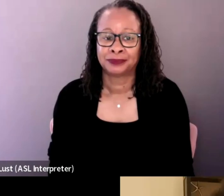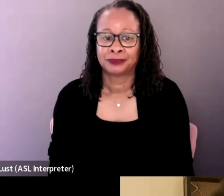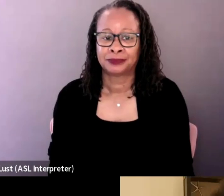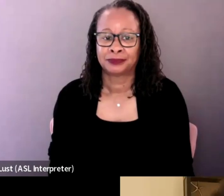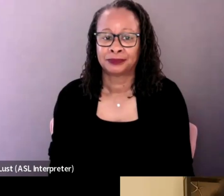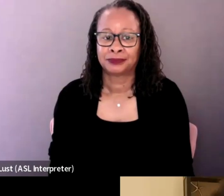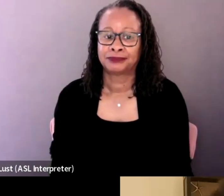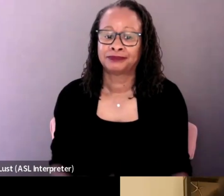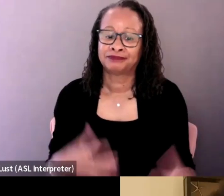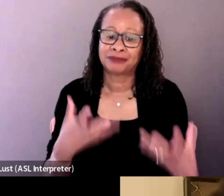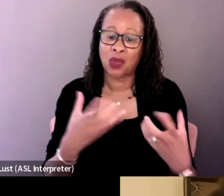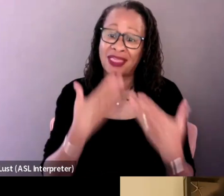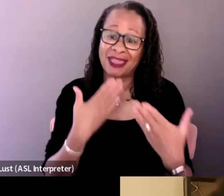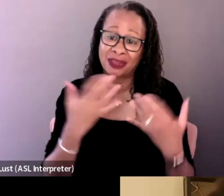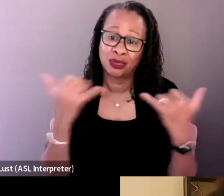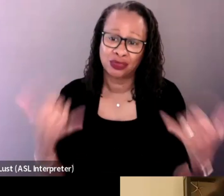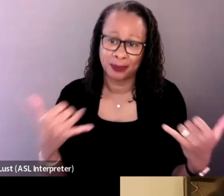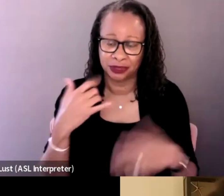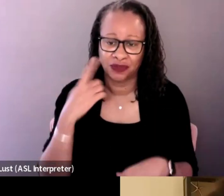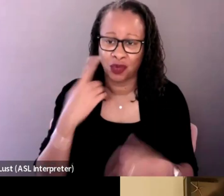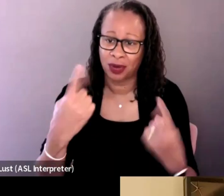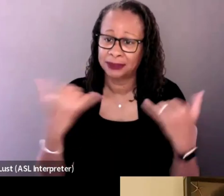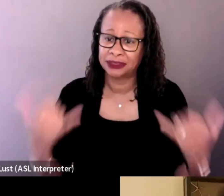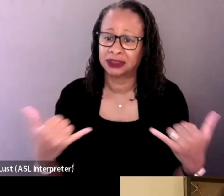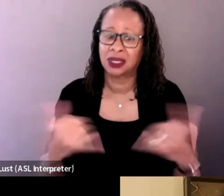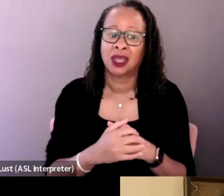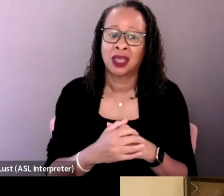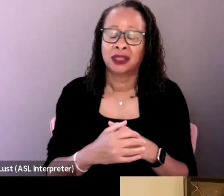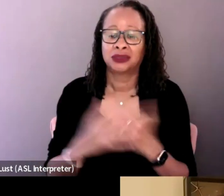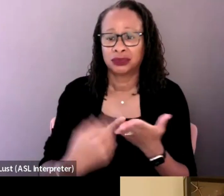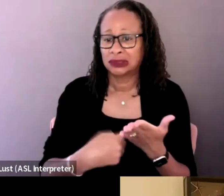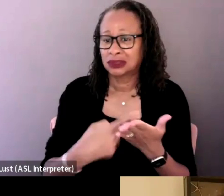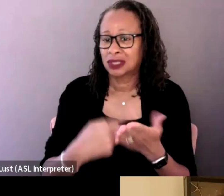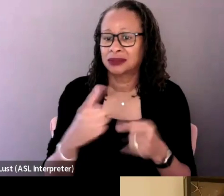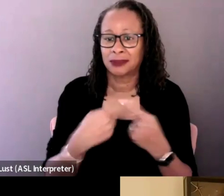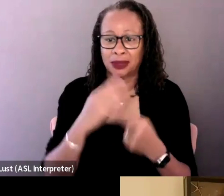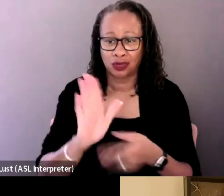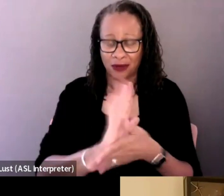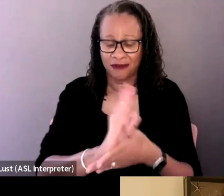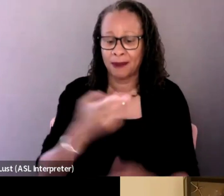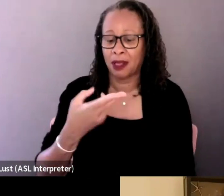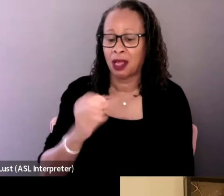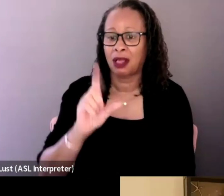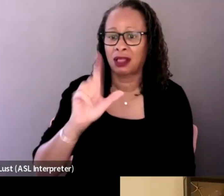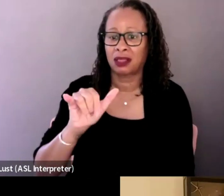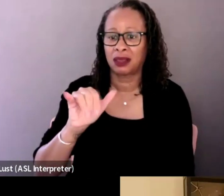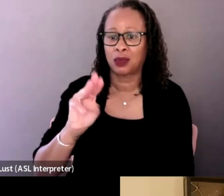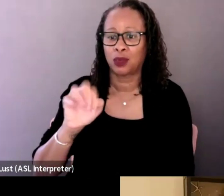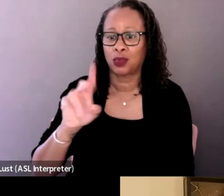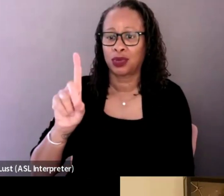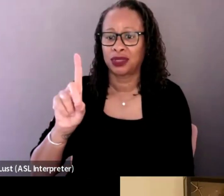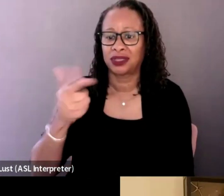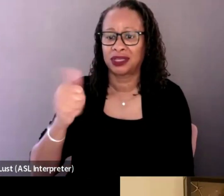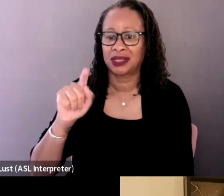I want to thank you, Ibrahim, so much for being here today to talk to us about your film, Hollywoodgate. I've been speaking with the